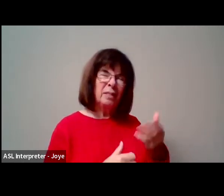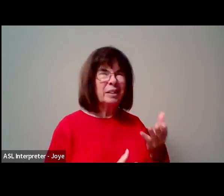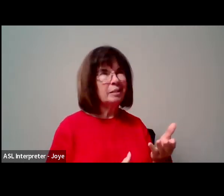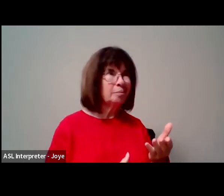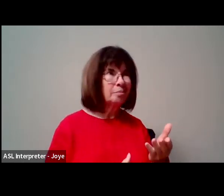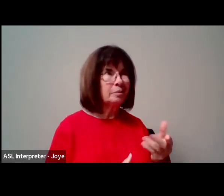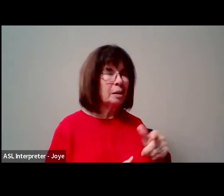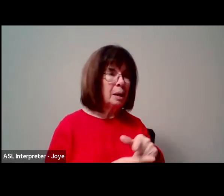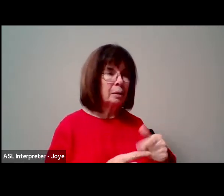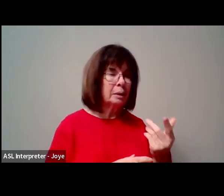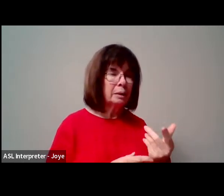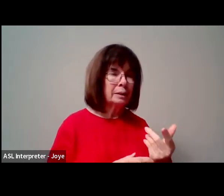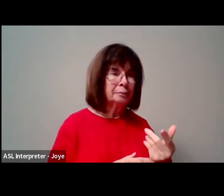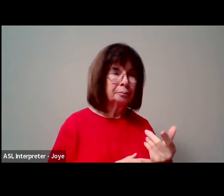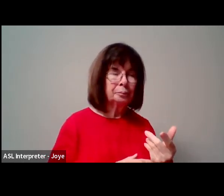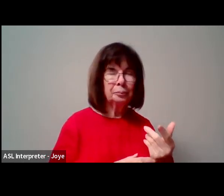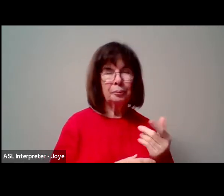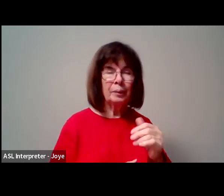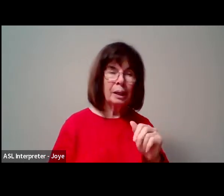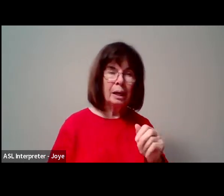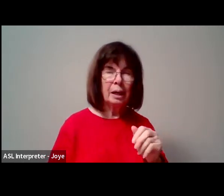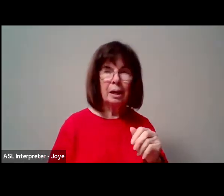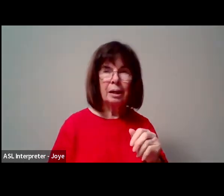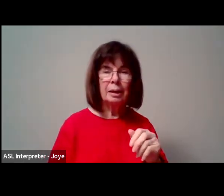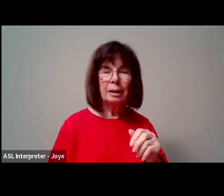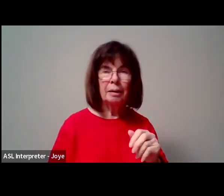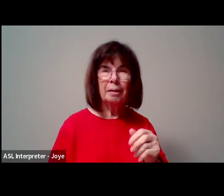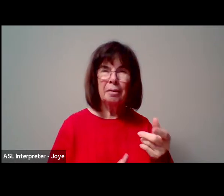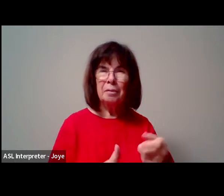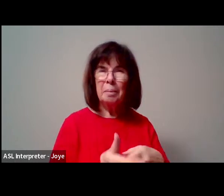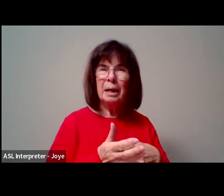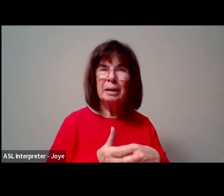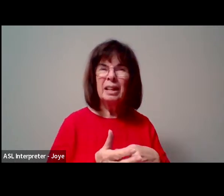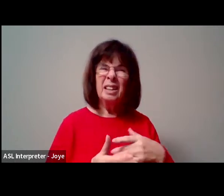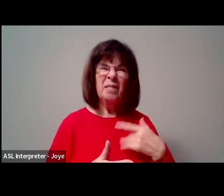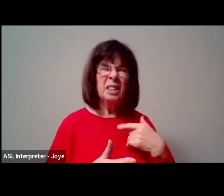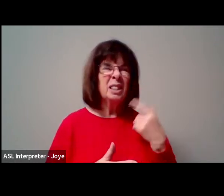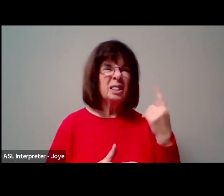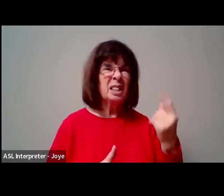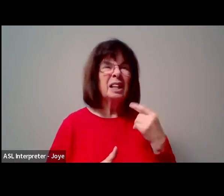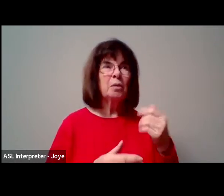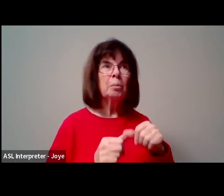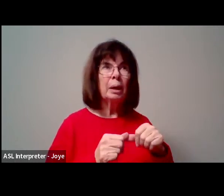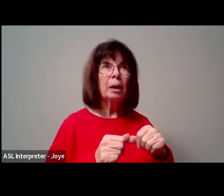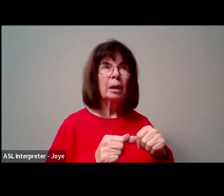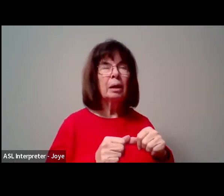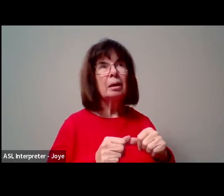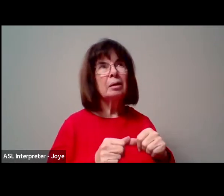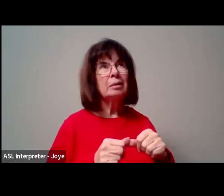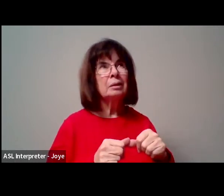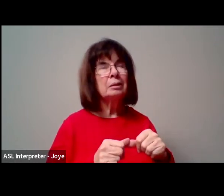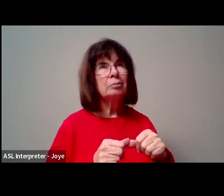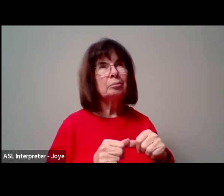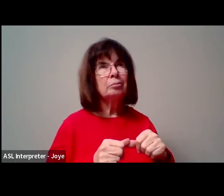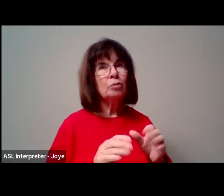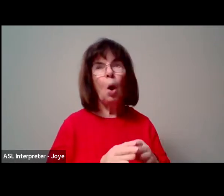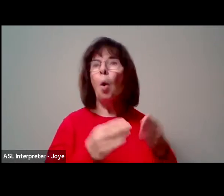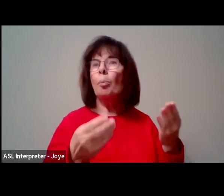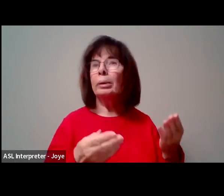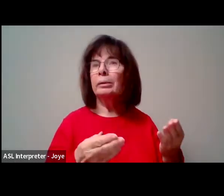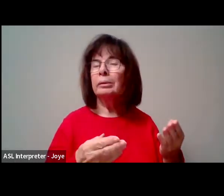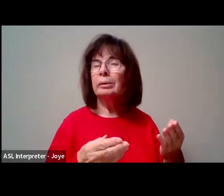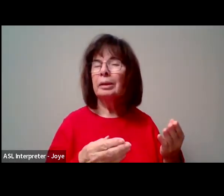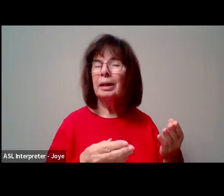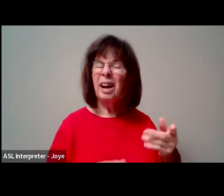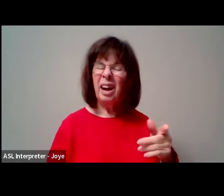it, like in perpetuity or mandates that or whatever, that feels like it's just going to be open-ended. So I do kind